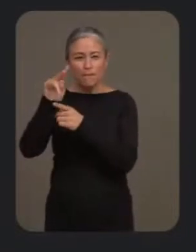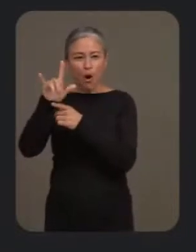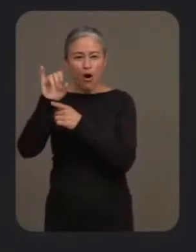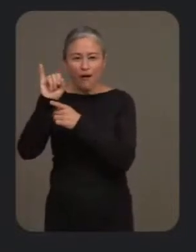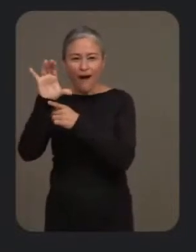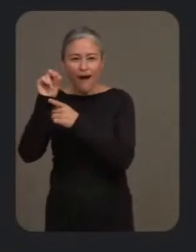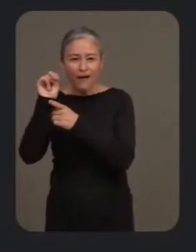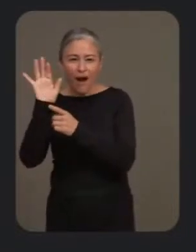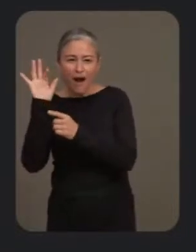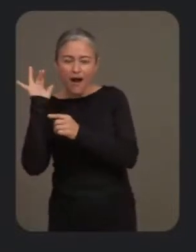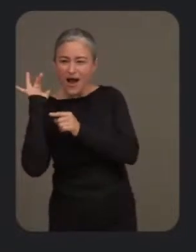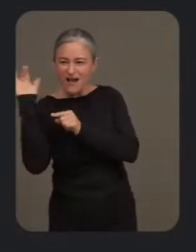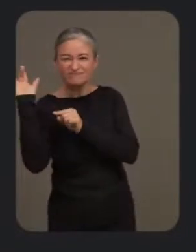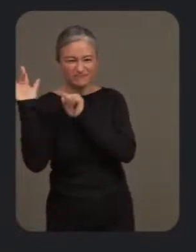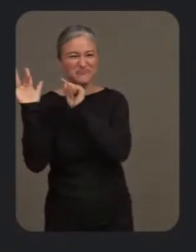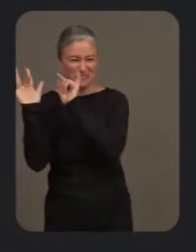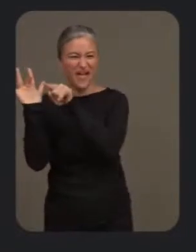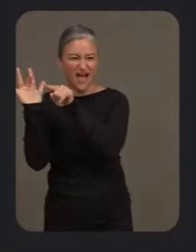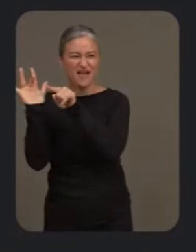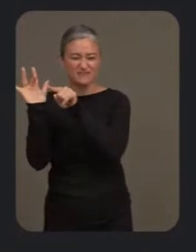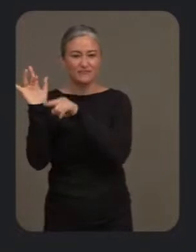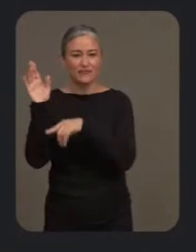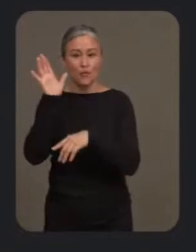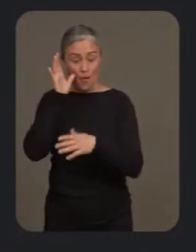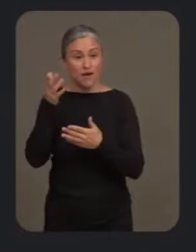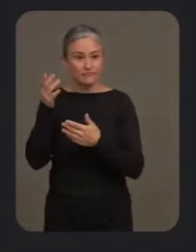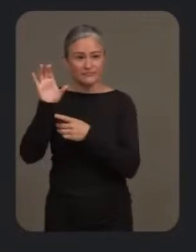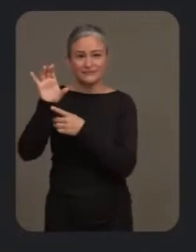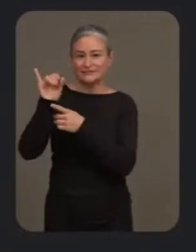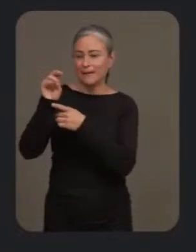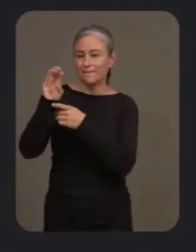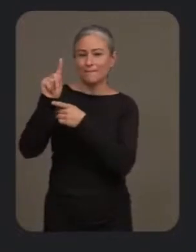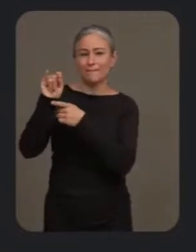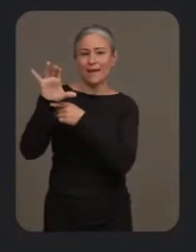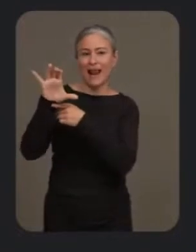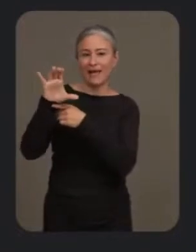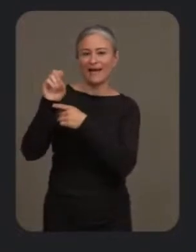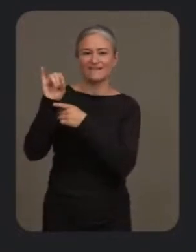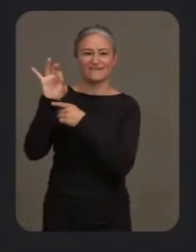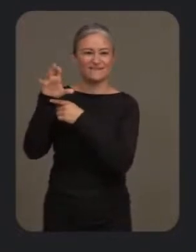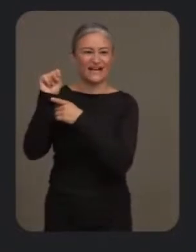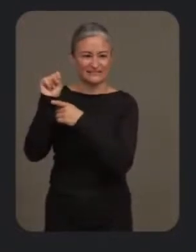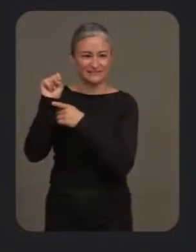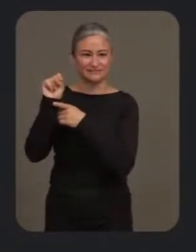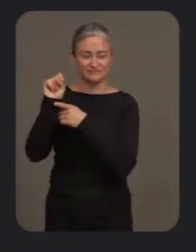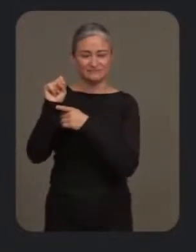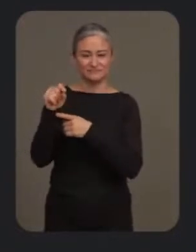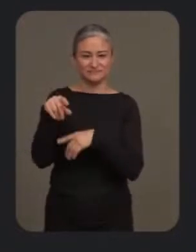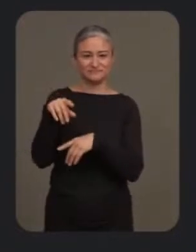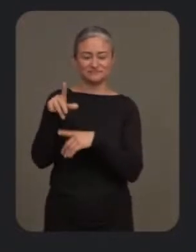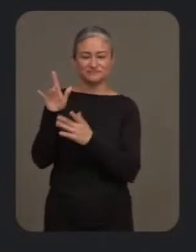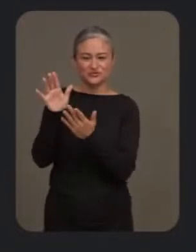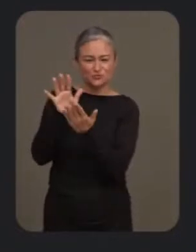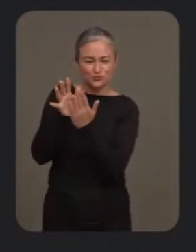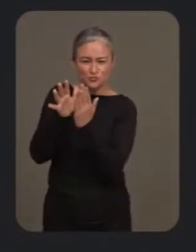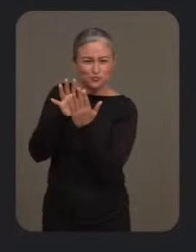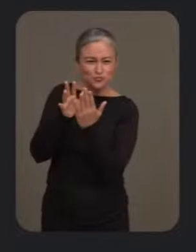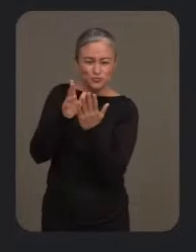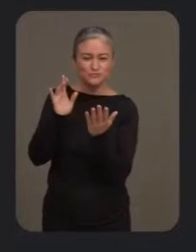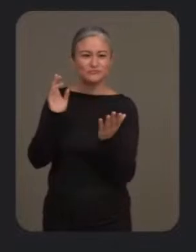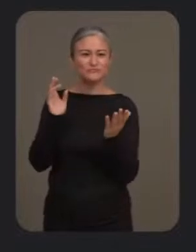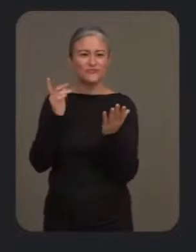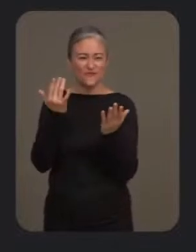at the top. So if I tap that, I get a new option for cinematic wallpaper. So let me activate that and then wait for it.